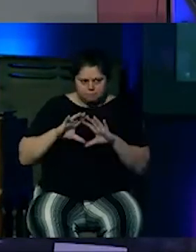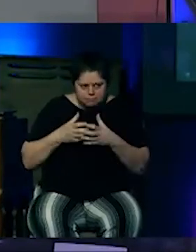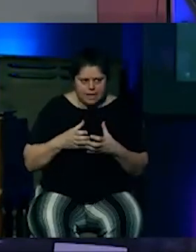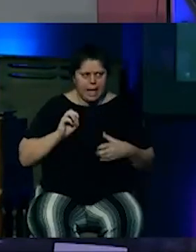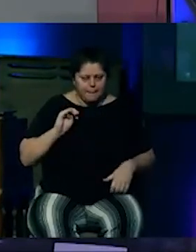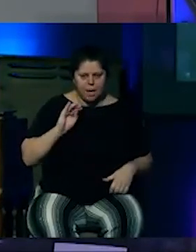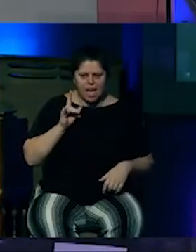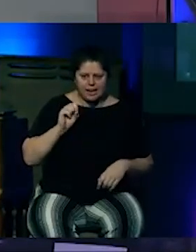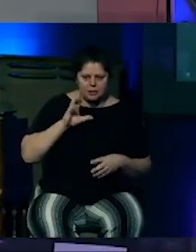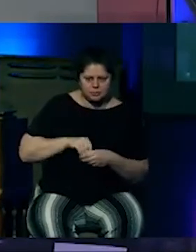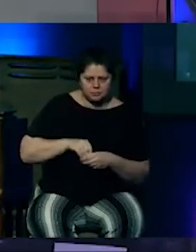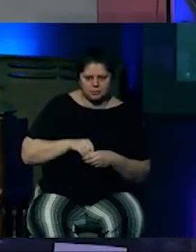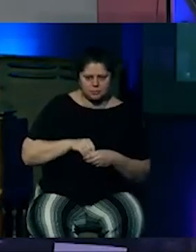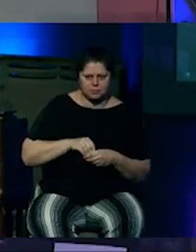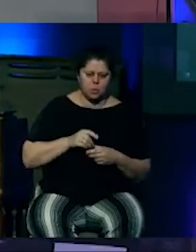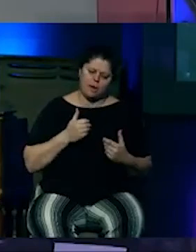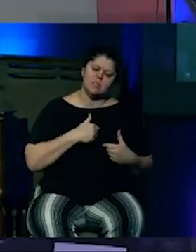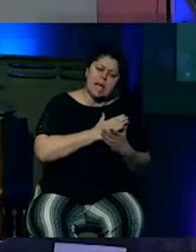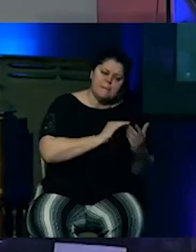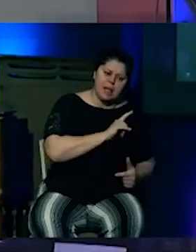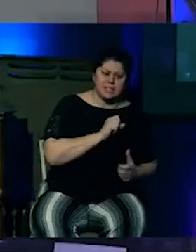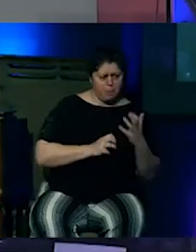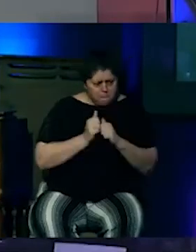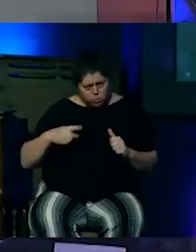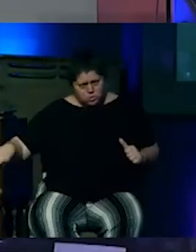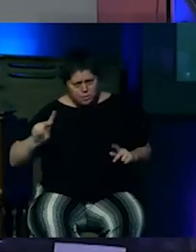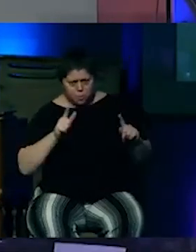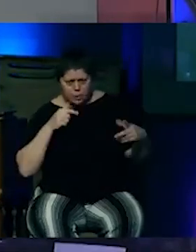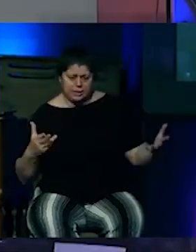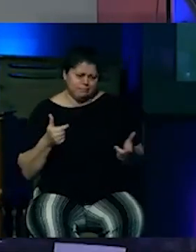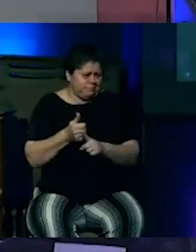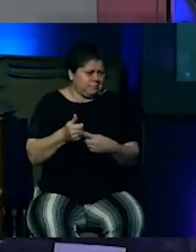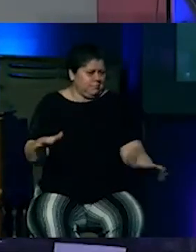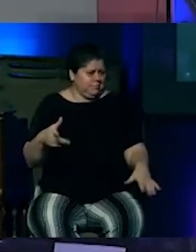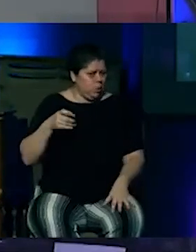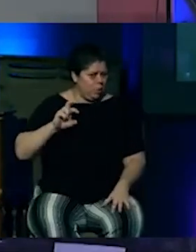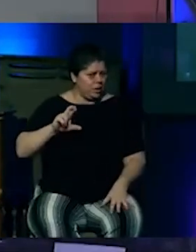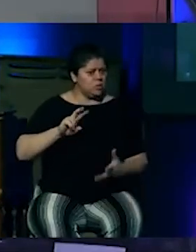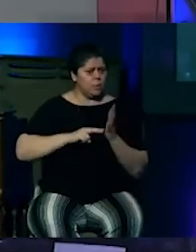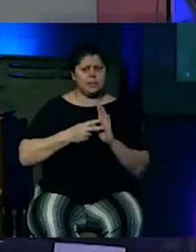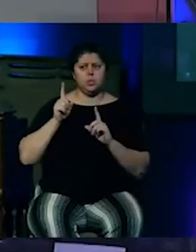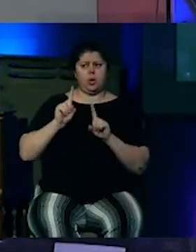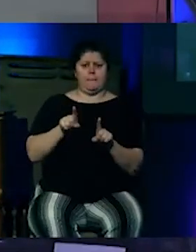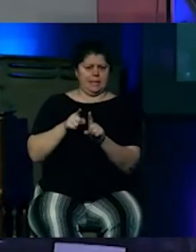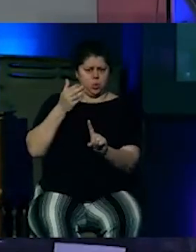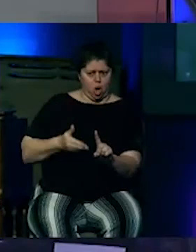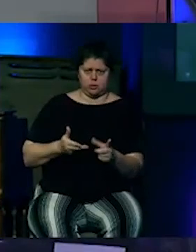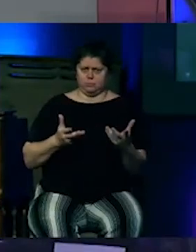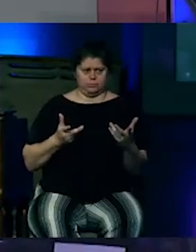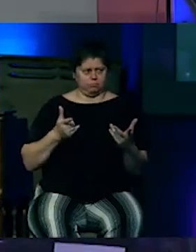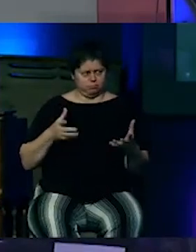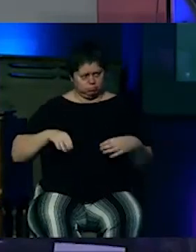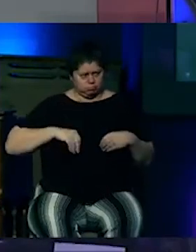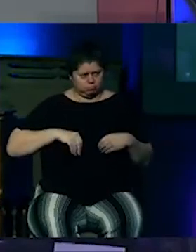I mean, you have some allies, but most of the people here are queer. And so there's already this implicit kind of like, oh, you come as you are queer, you're loved and